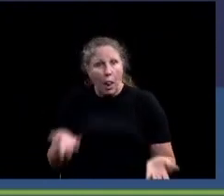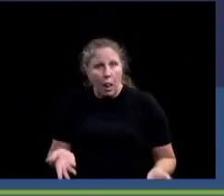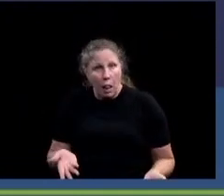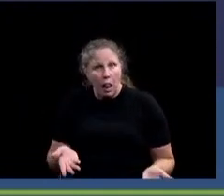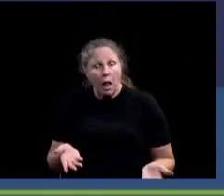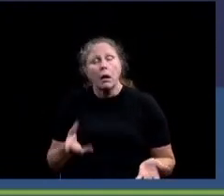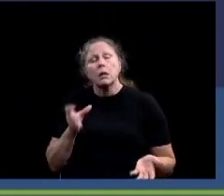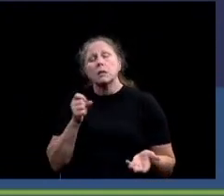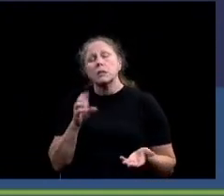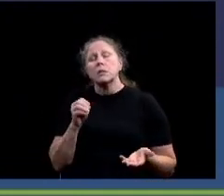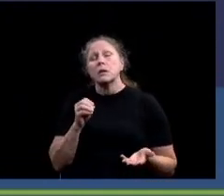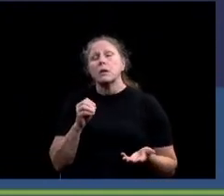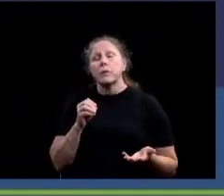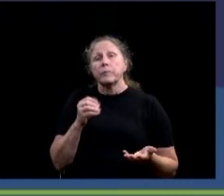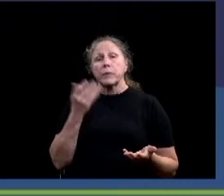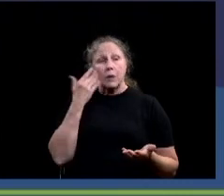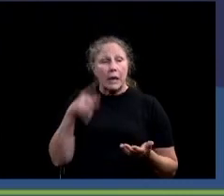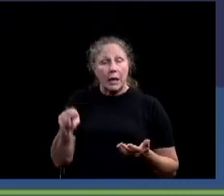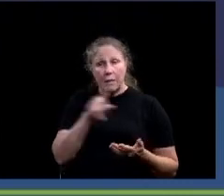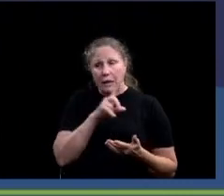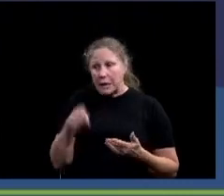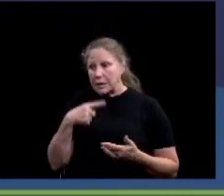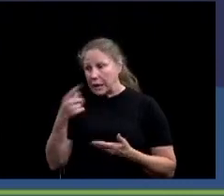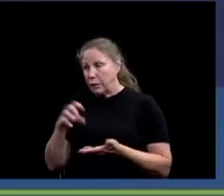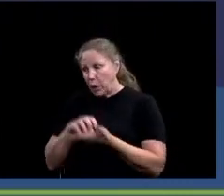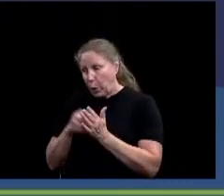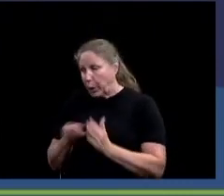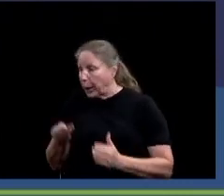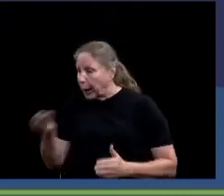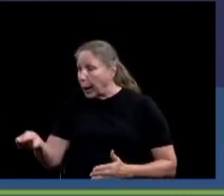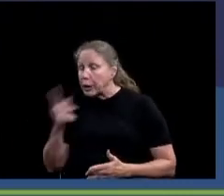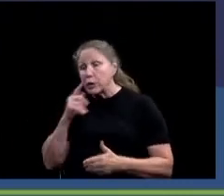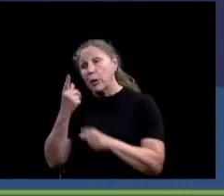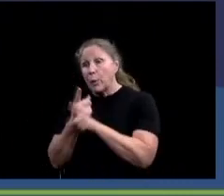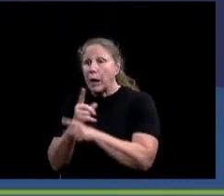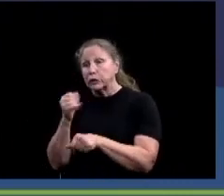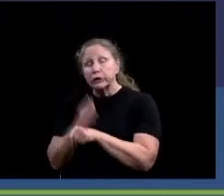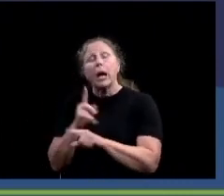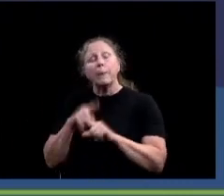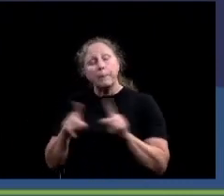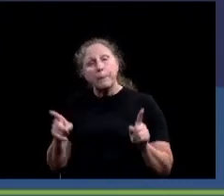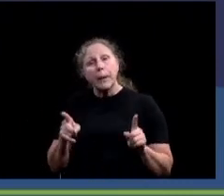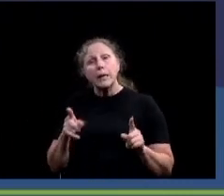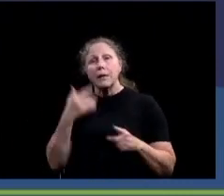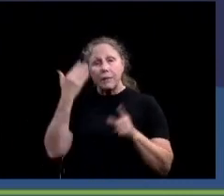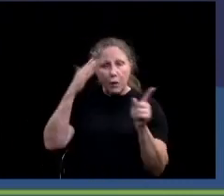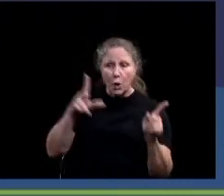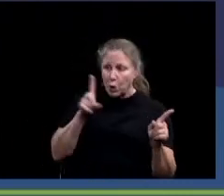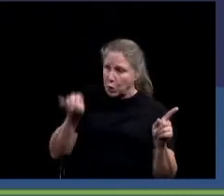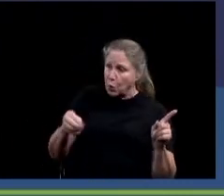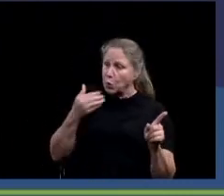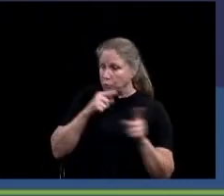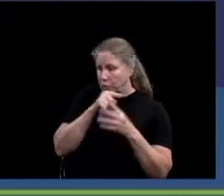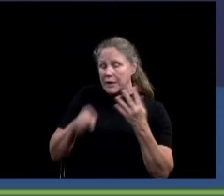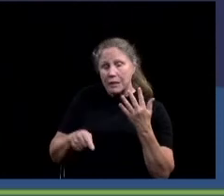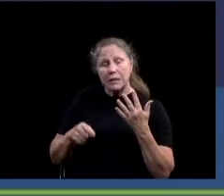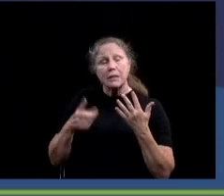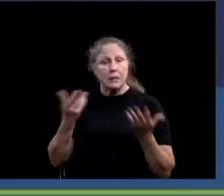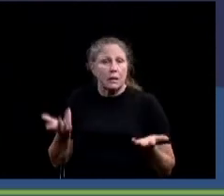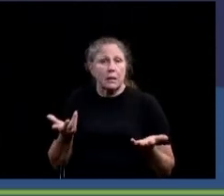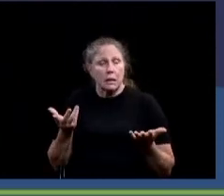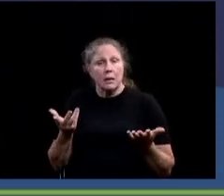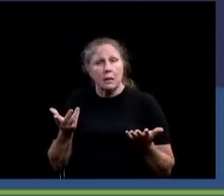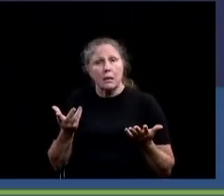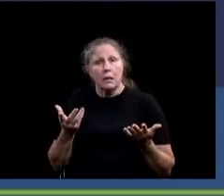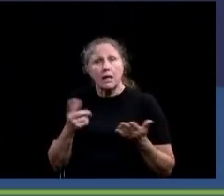cookie because you did what you were supposed to do. But if they don't know you did it, you know, Pixar, it didn't happen. We are in a digital age. And so